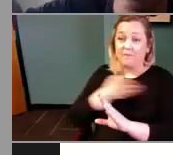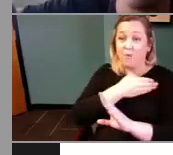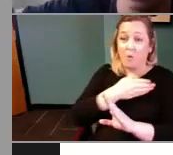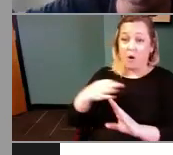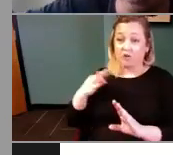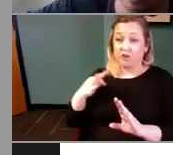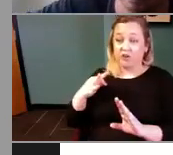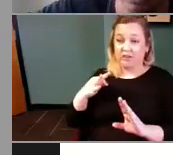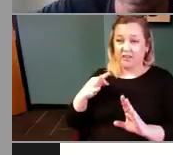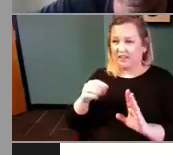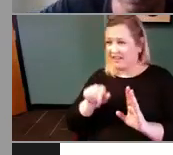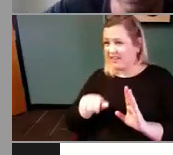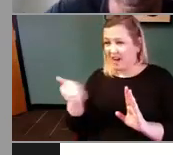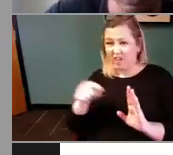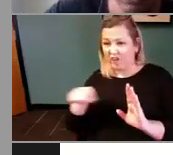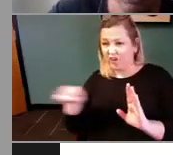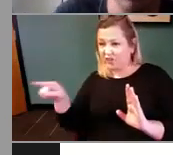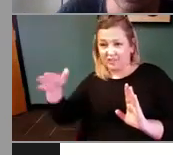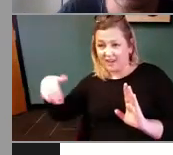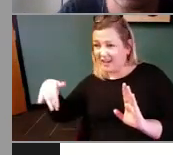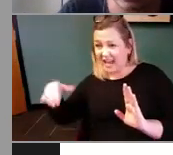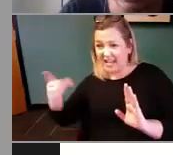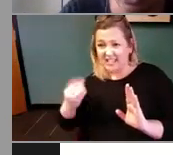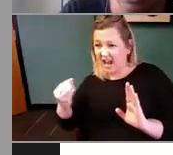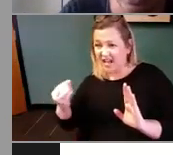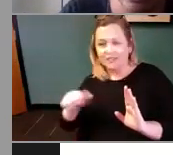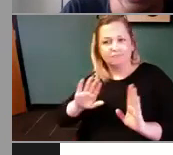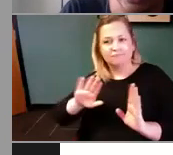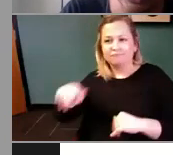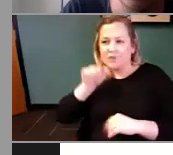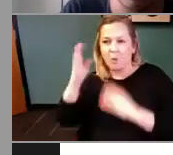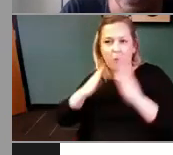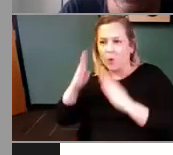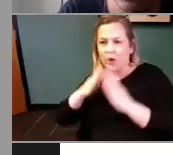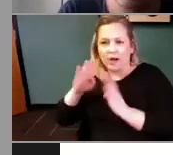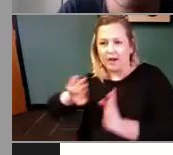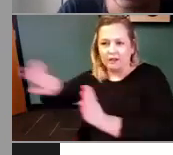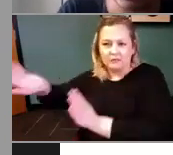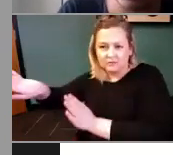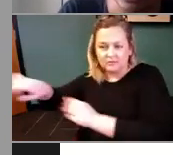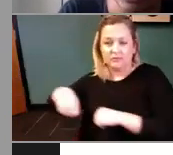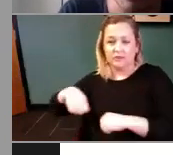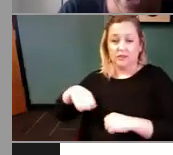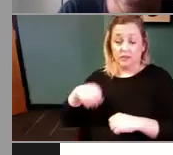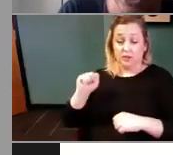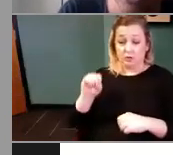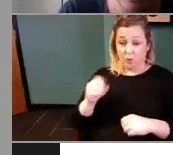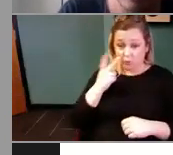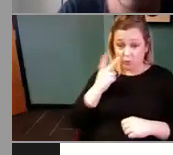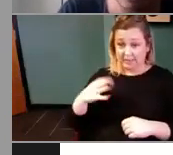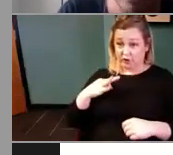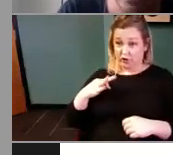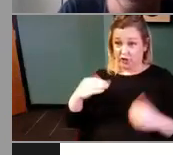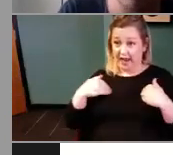we have not done yet. Does that make sense? So when I say that shirt has a connection to pants, you say that there is a back